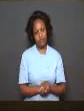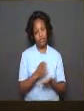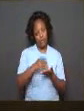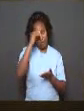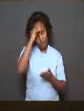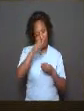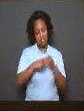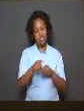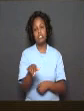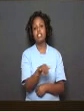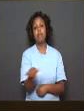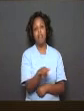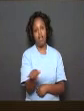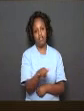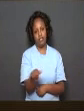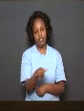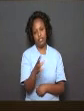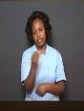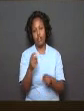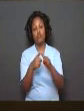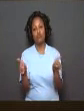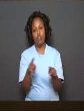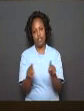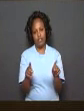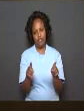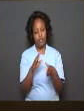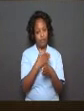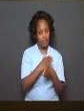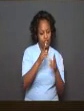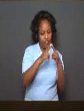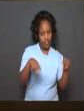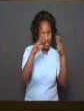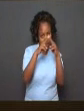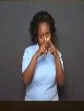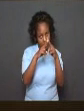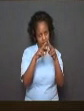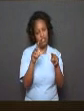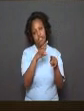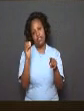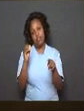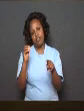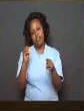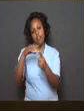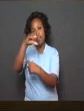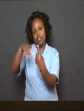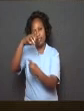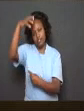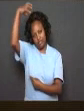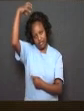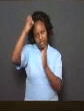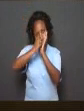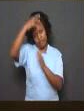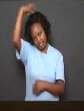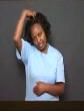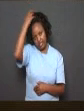learn about the similarities and differences between the federal and regional